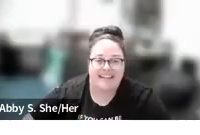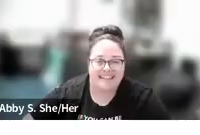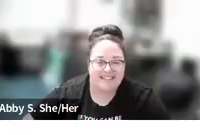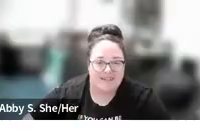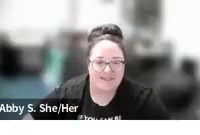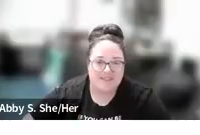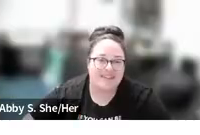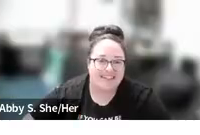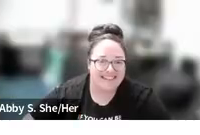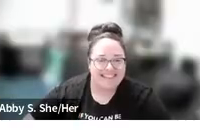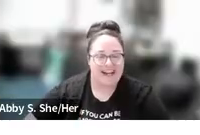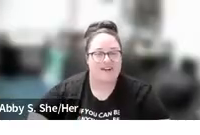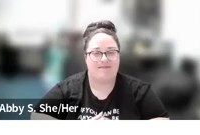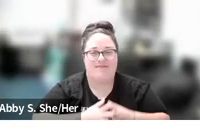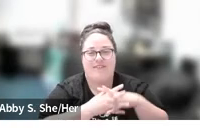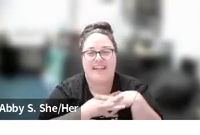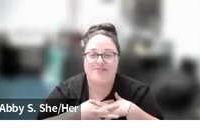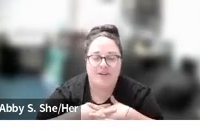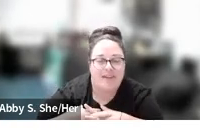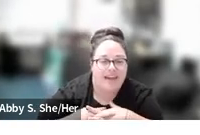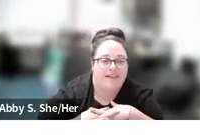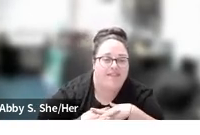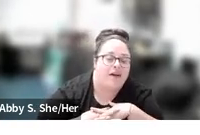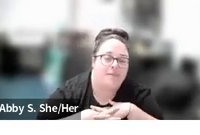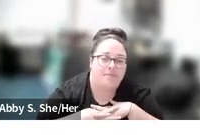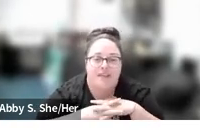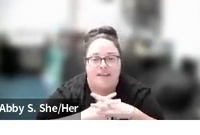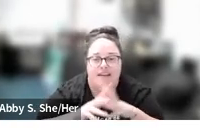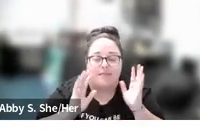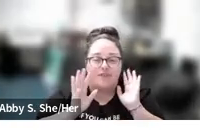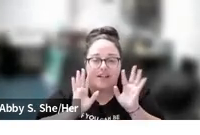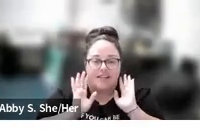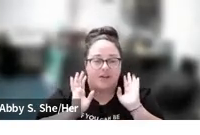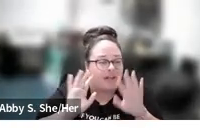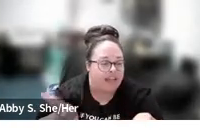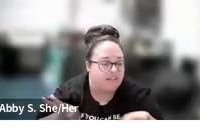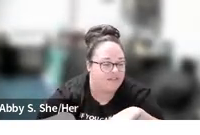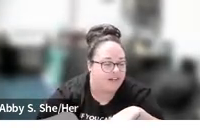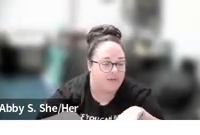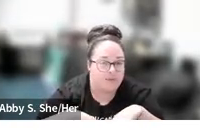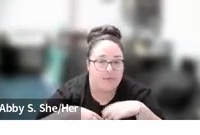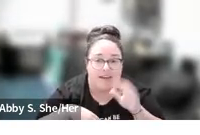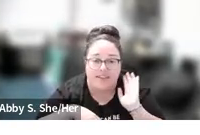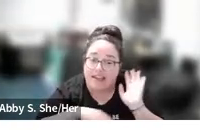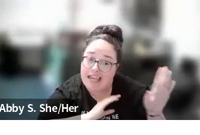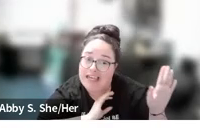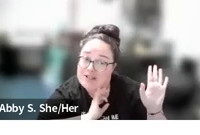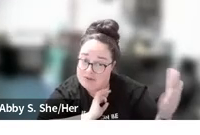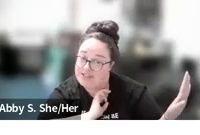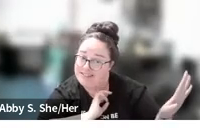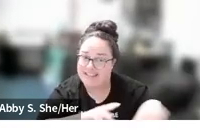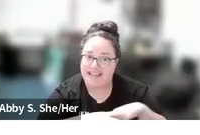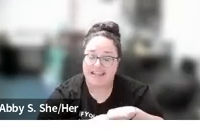All right, my favorite. For Android, we have, I'm afraid to say that I want to activate it for anyone, but we have the